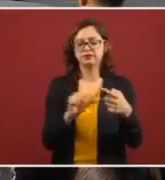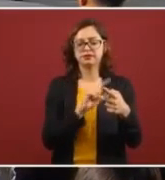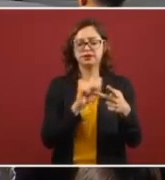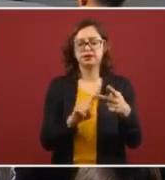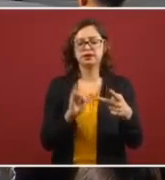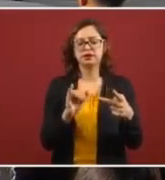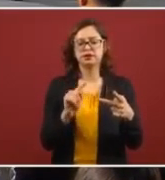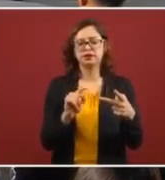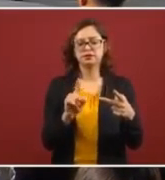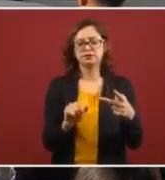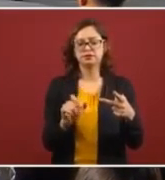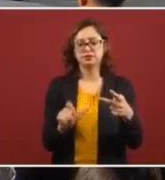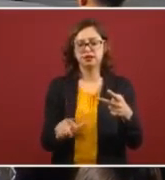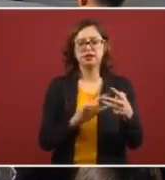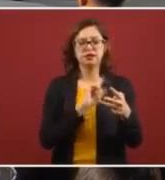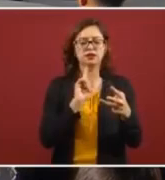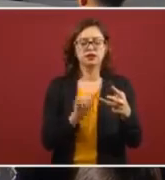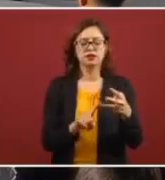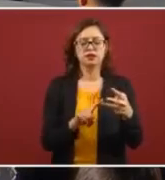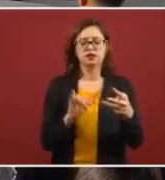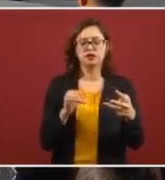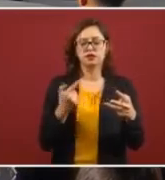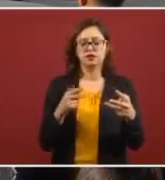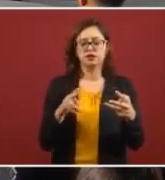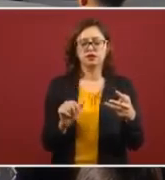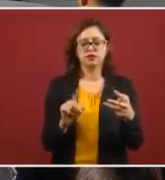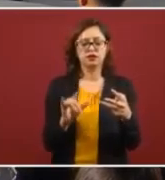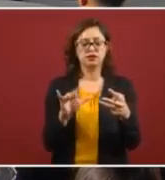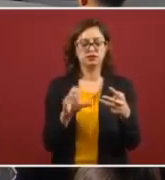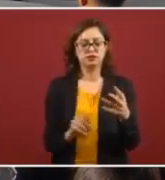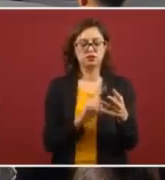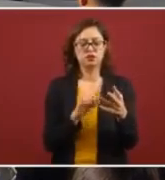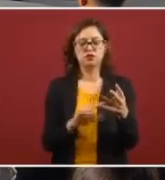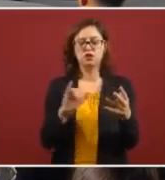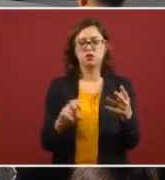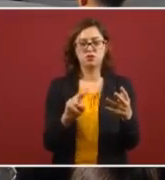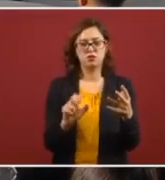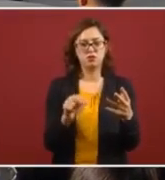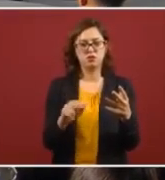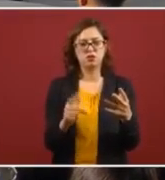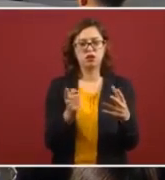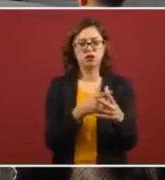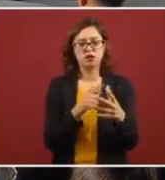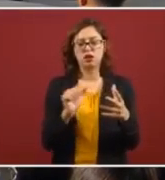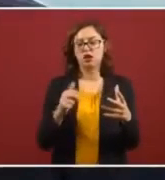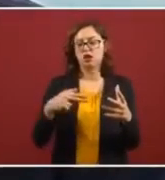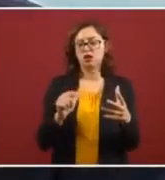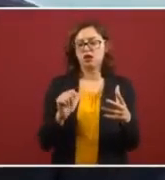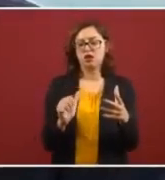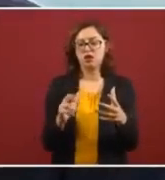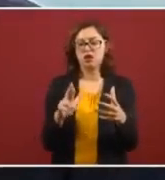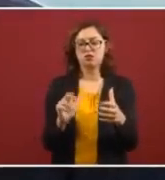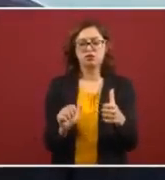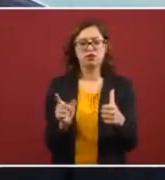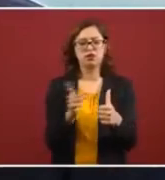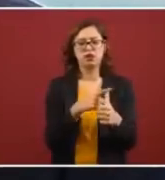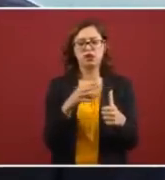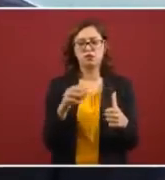So they got a radio program that helps the youth too, and they're getting recognition to these people.